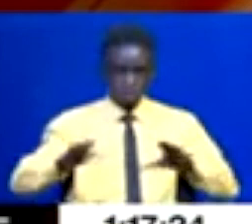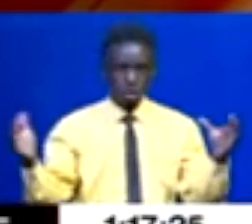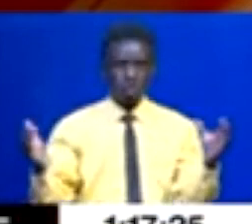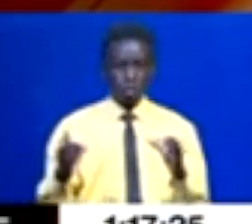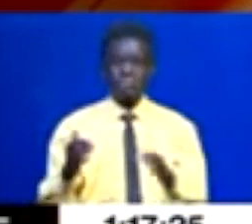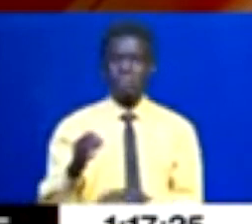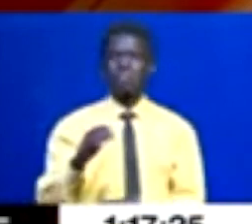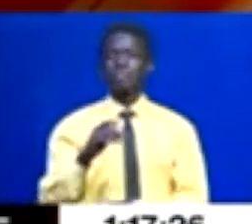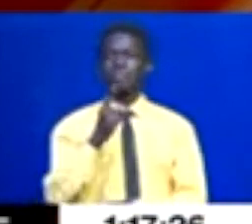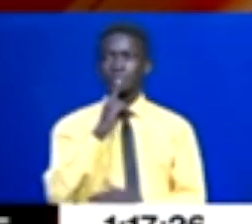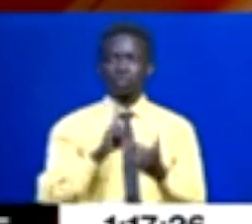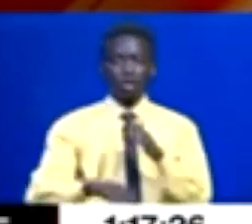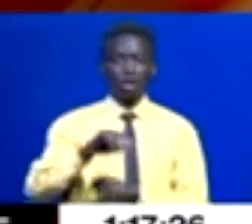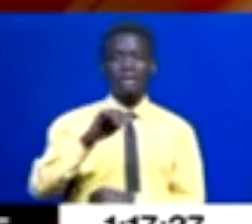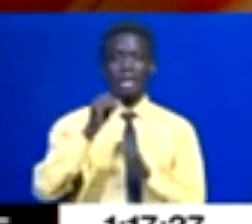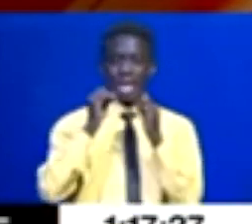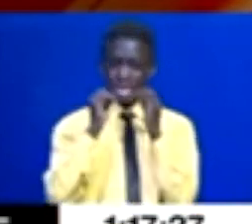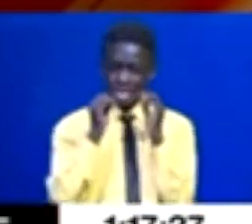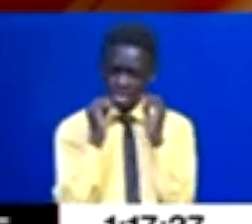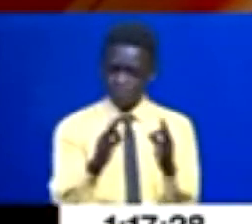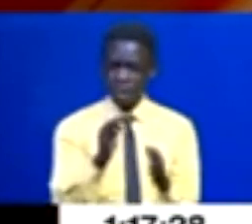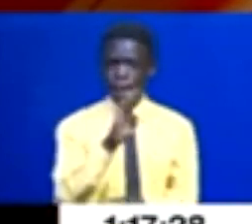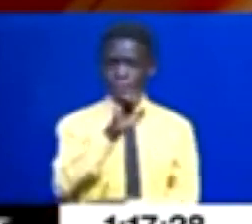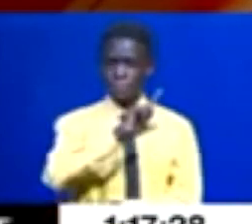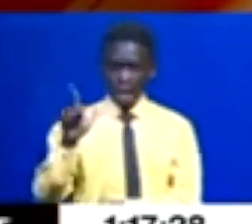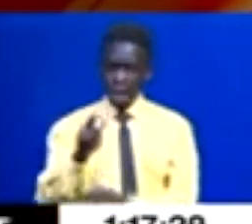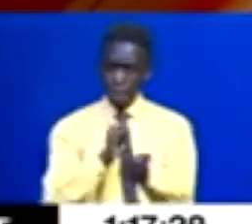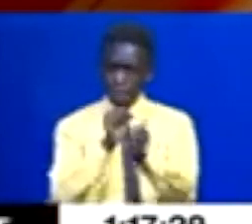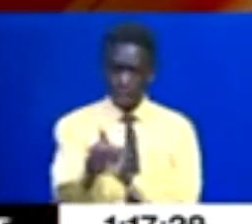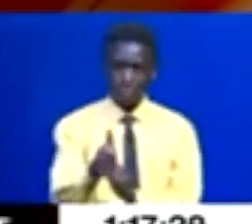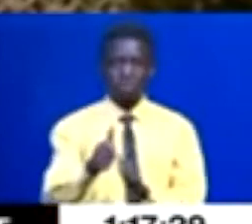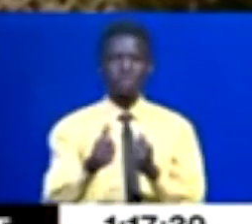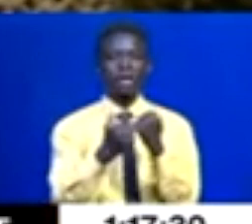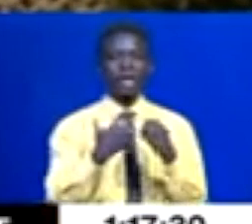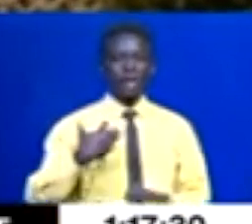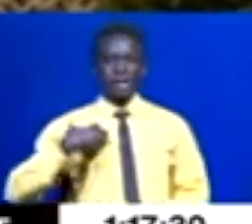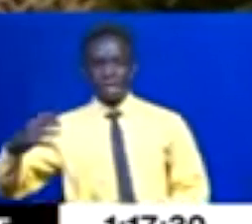Ngao said the bill, if passed, will hurt both the rich and the poor.